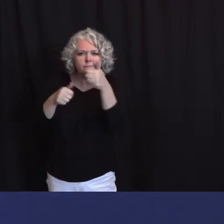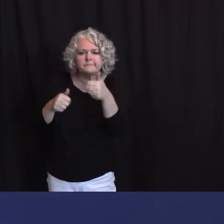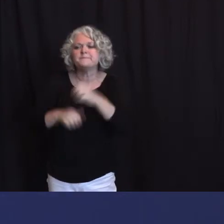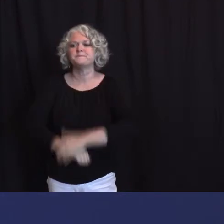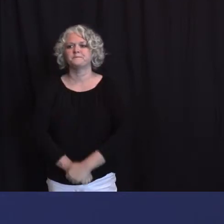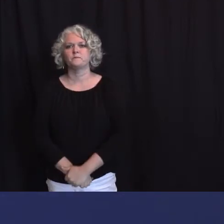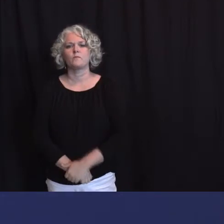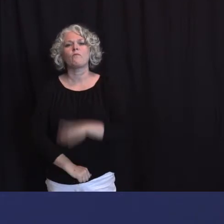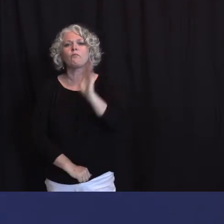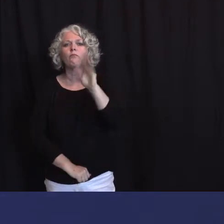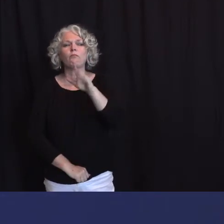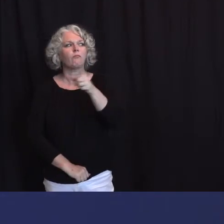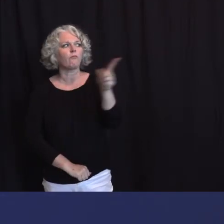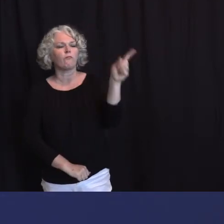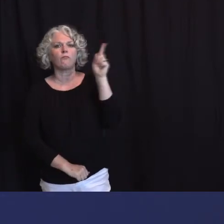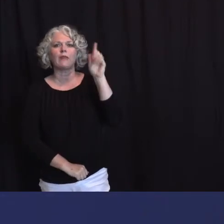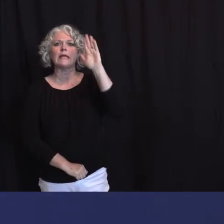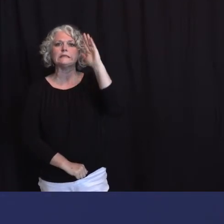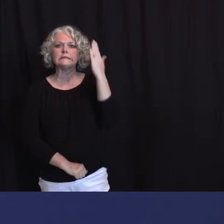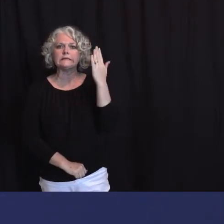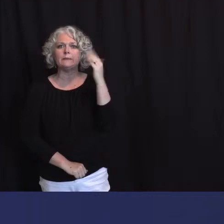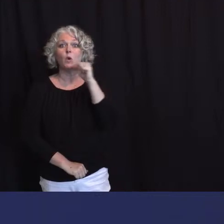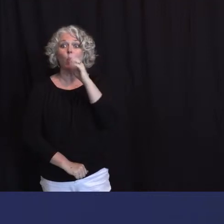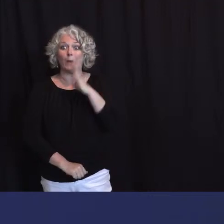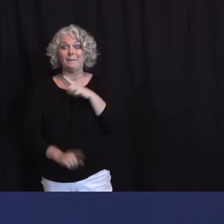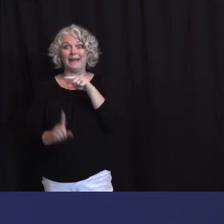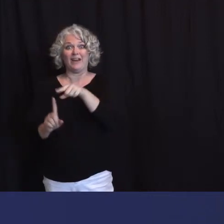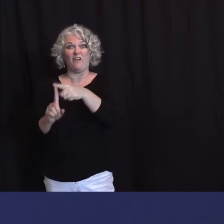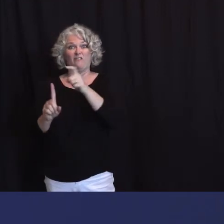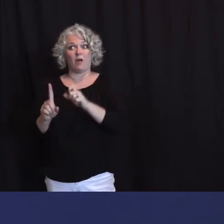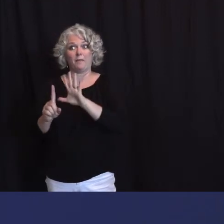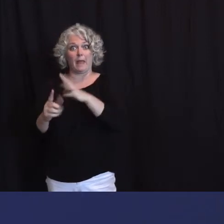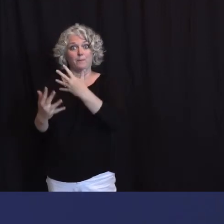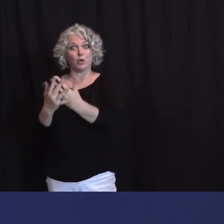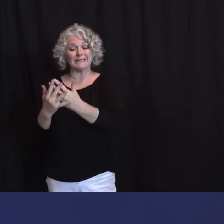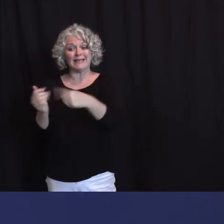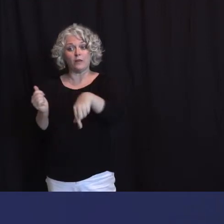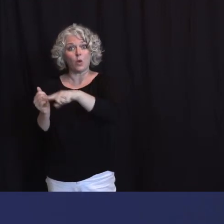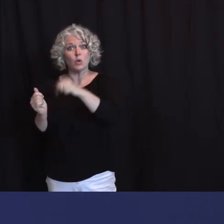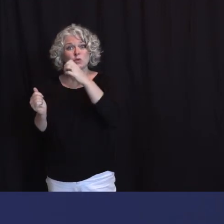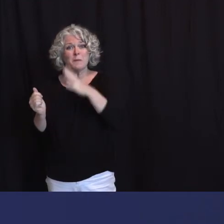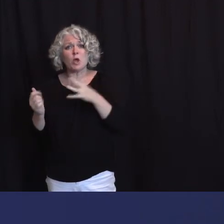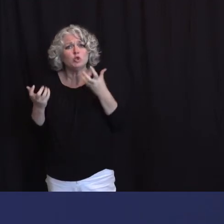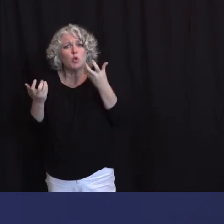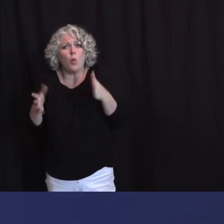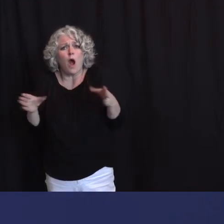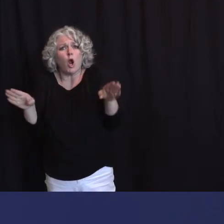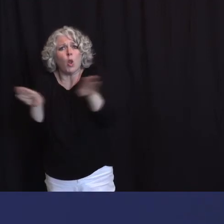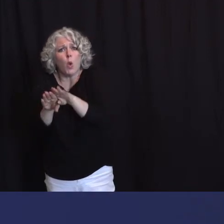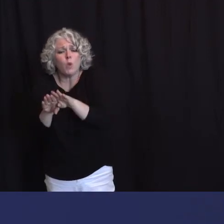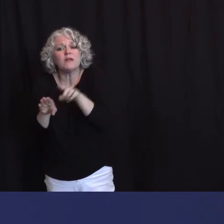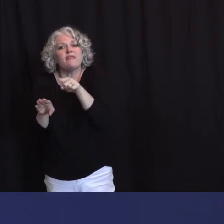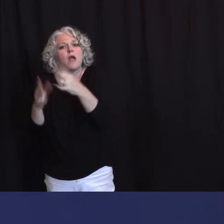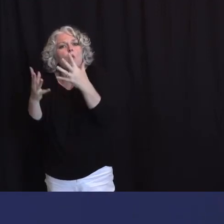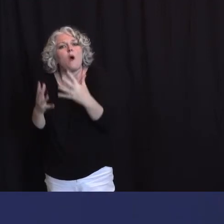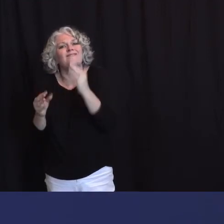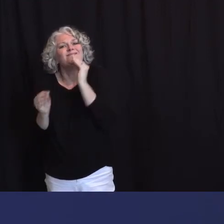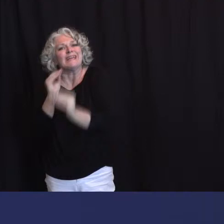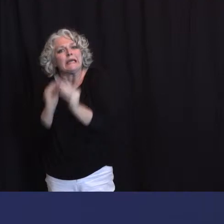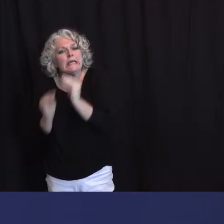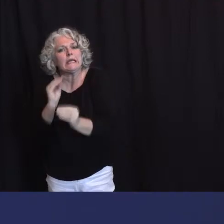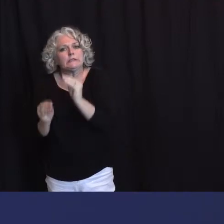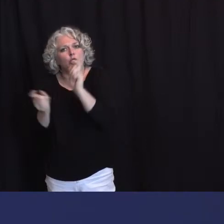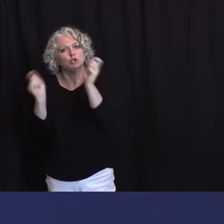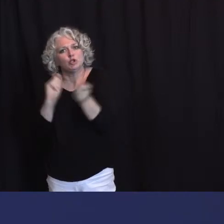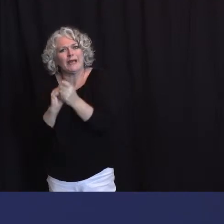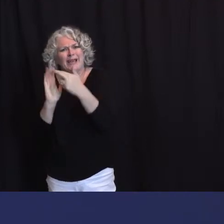We're hearing from advocates that say women inside of Edna Mahan Prison do not want the prison closed, they just want change. Repairs to the buildings, the leadership replaced. Why